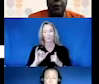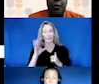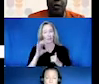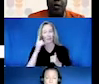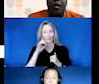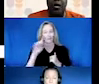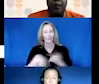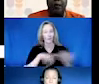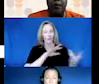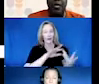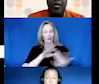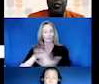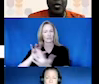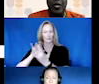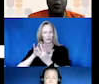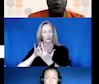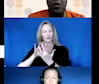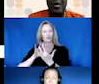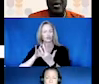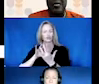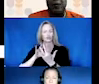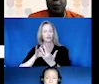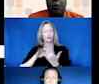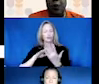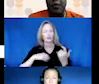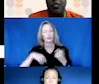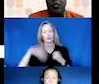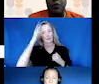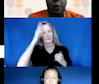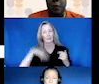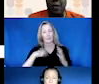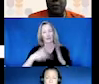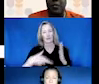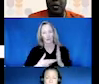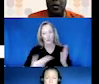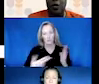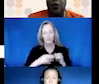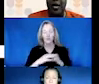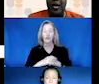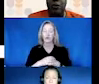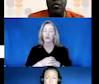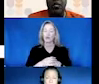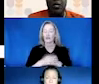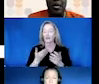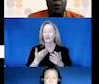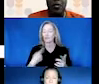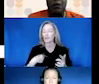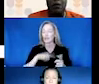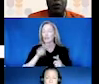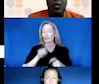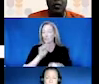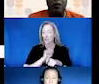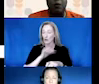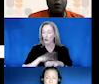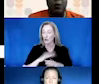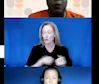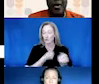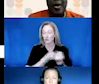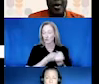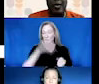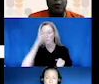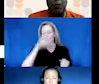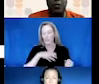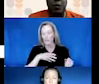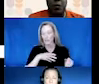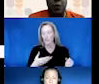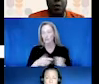now. Things that we had to work on as a program to support males, we had to really look at what curriculum we